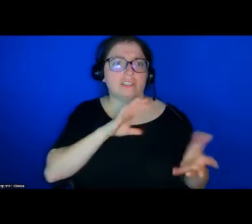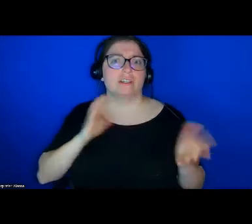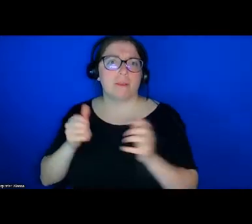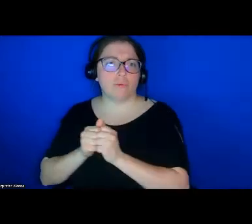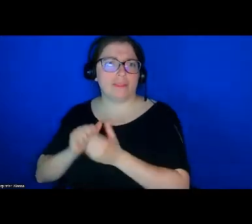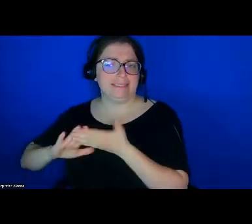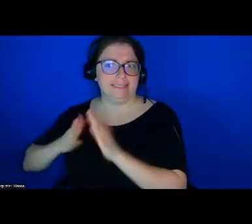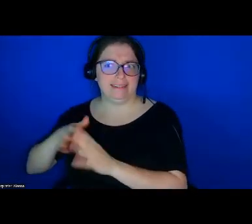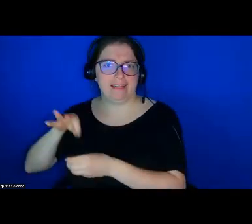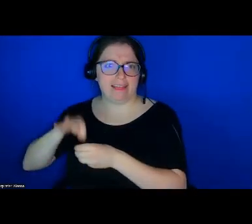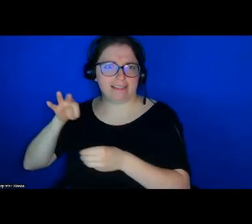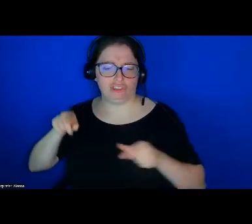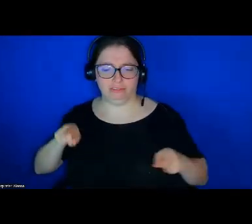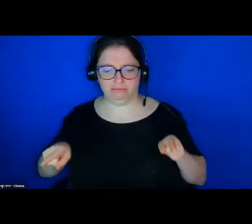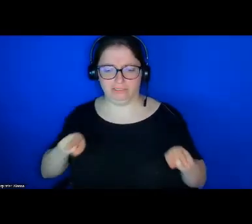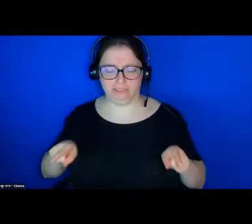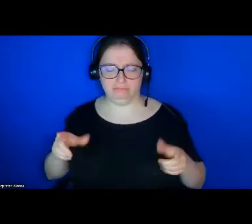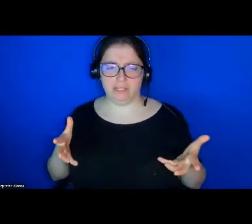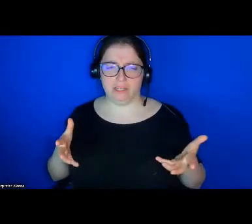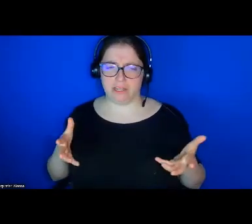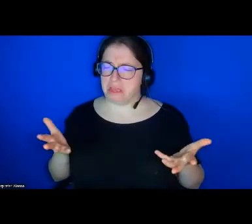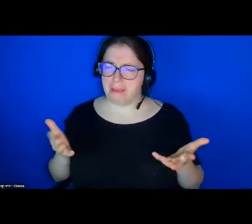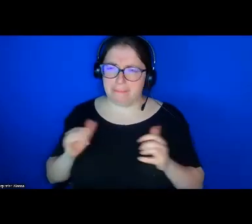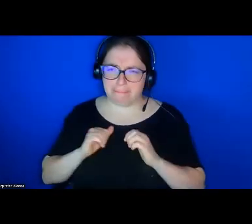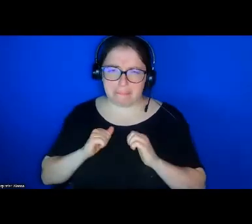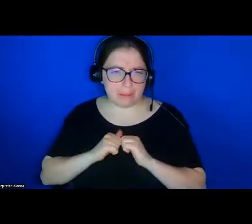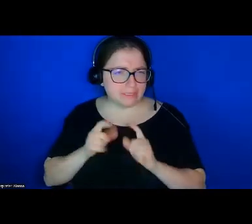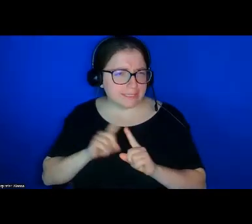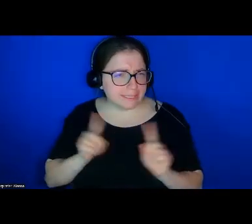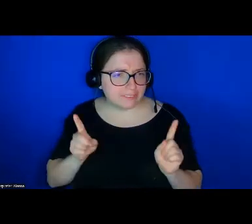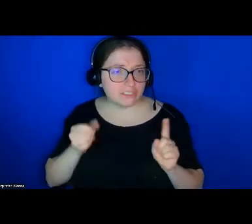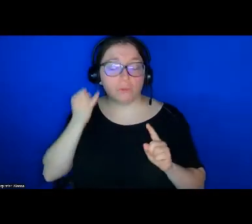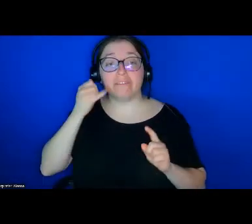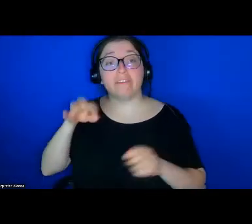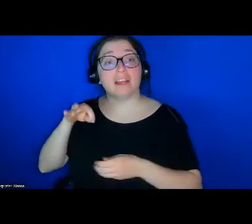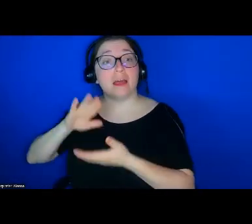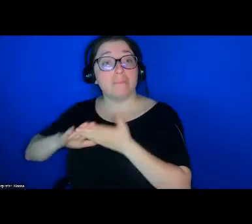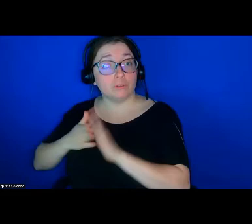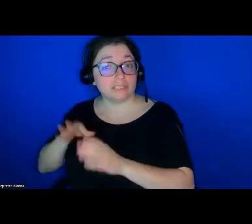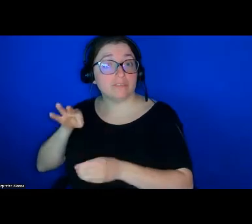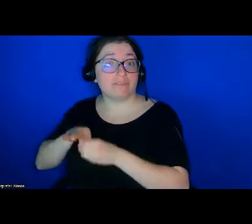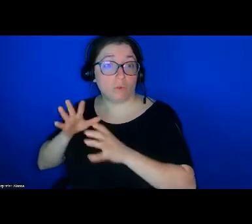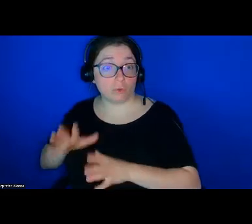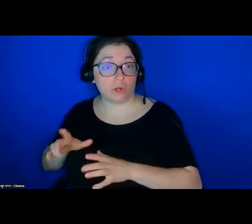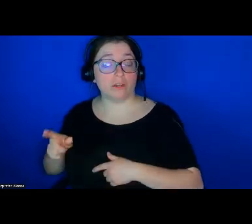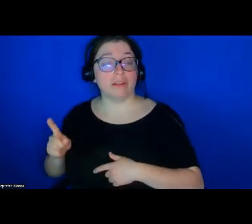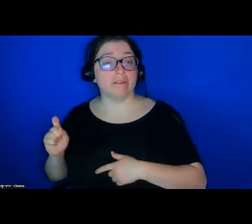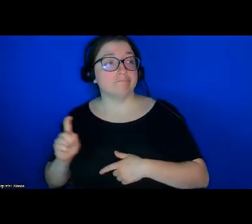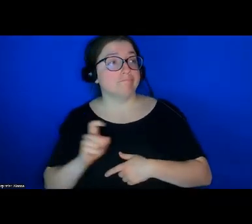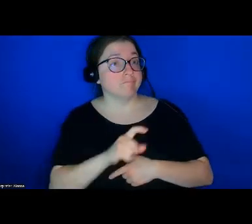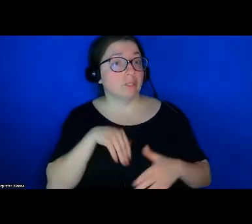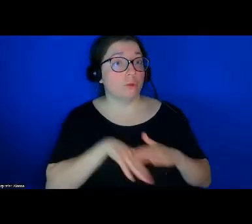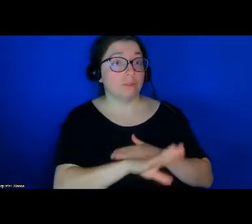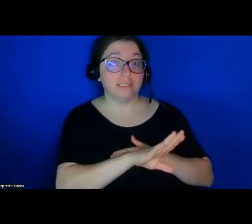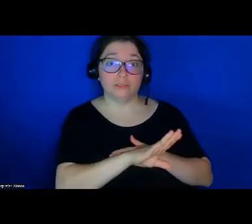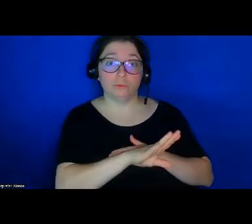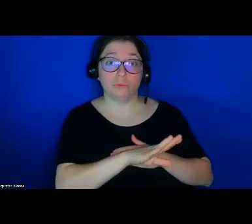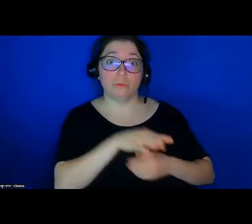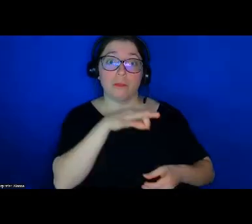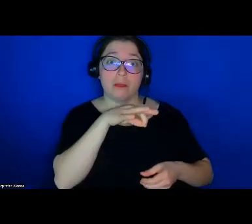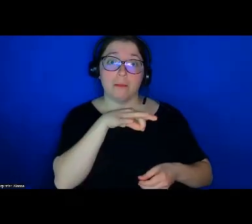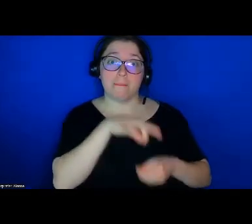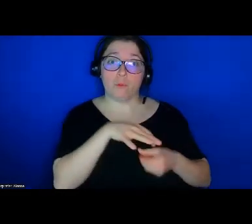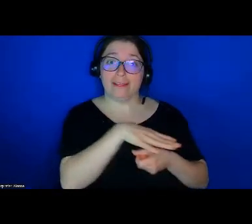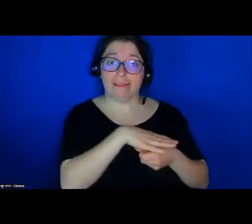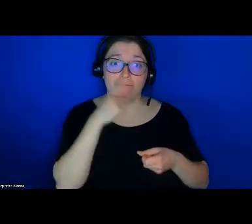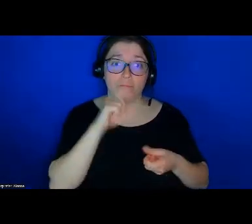for sake of argument a municipal voter wanders into a polling site uh for assembly or state senate um